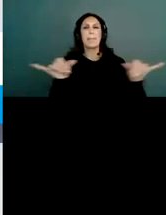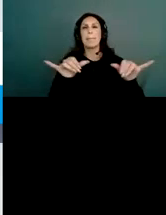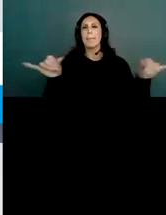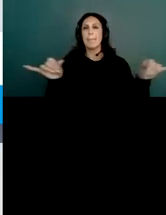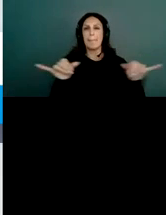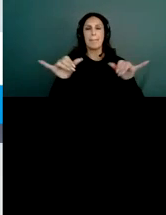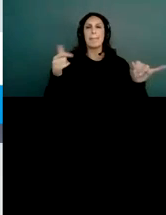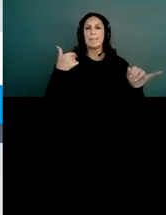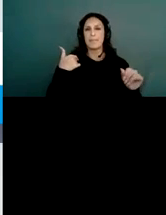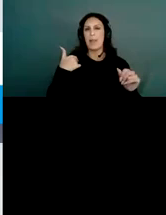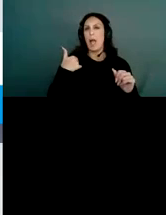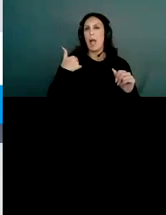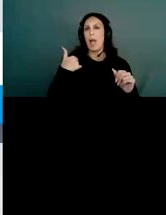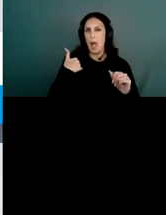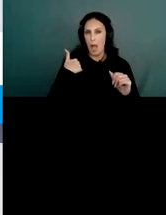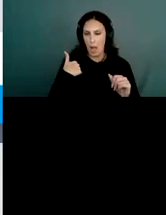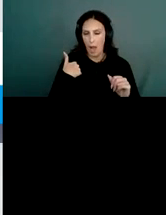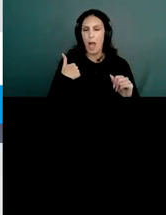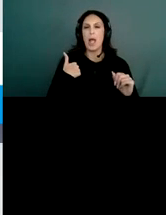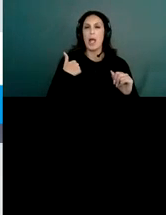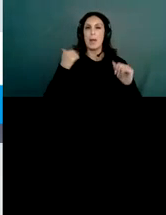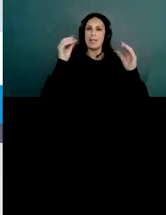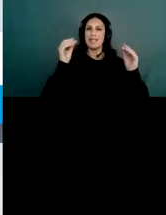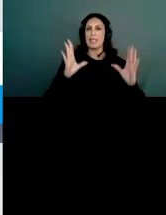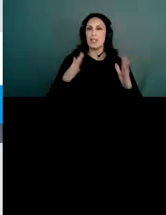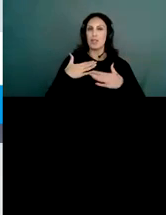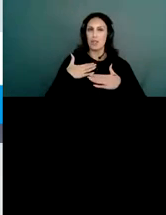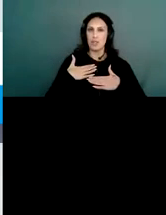them because I'm in educator mode here, but